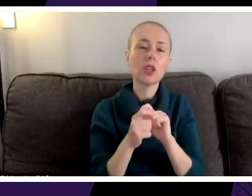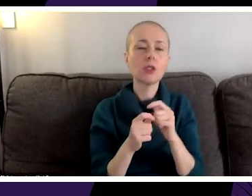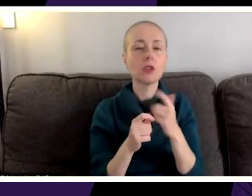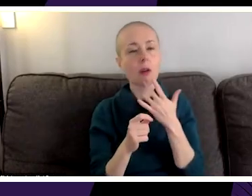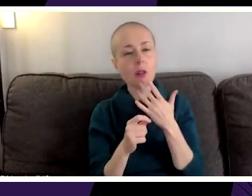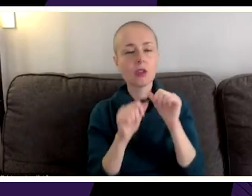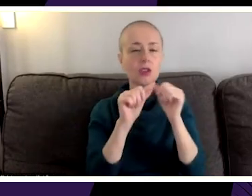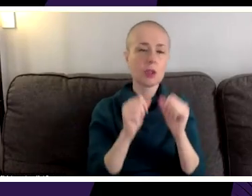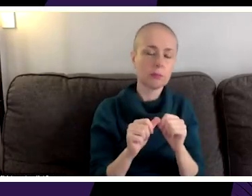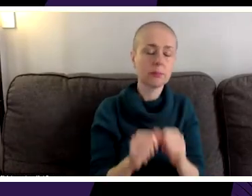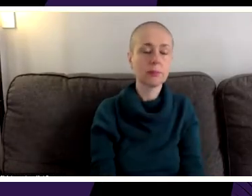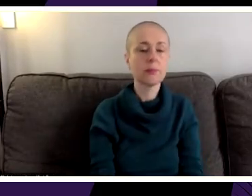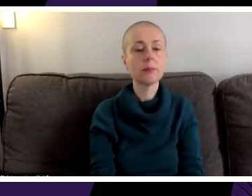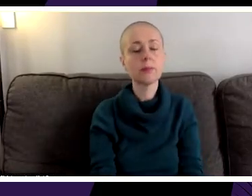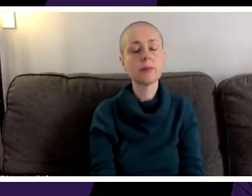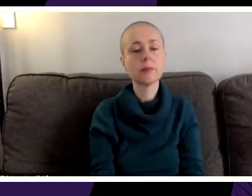dancer.